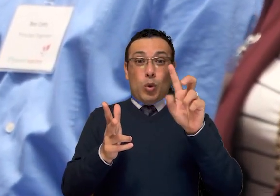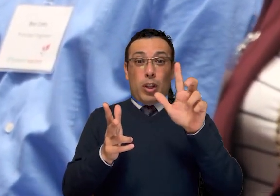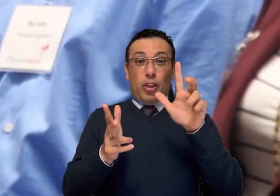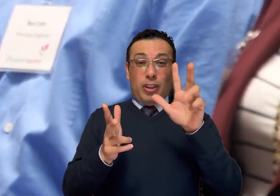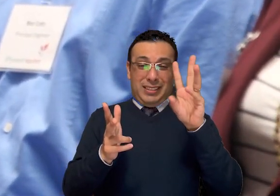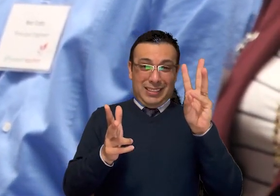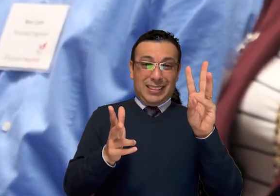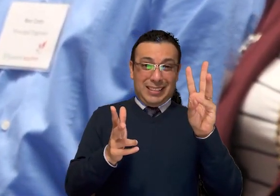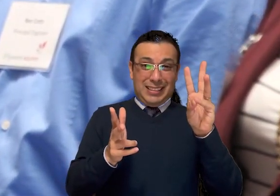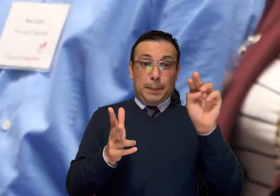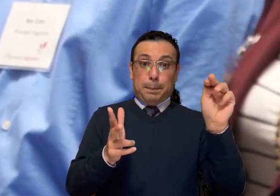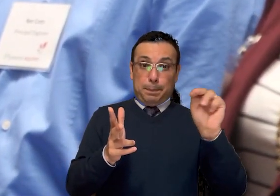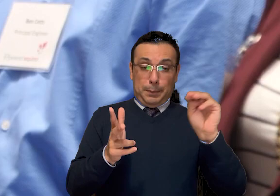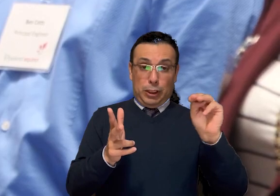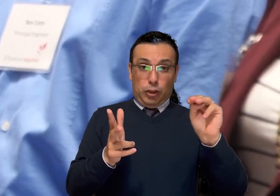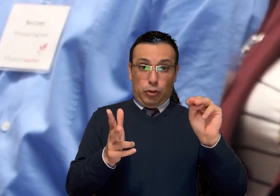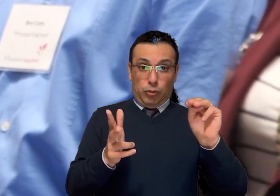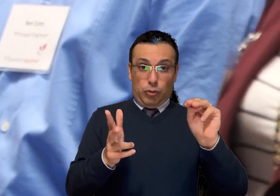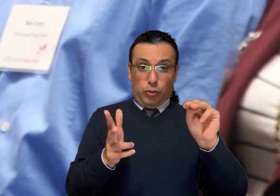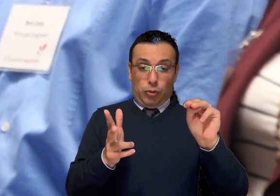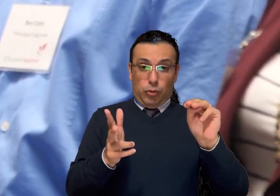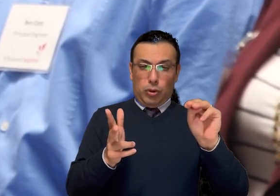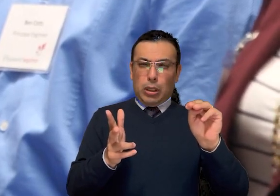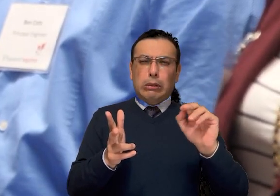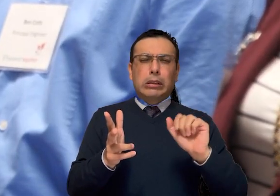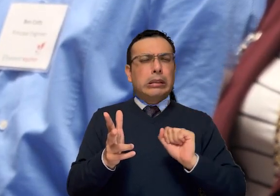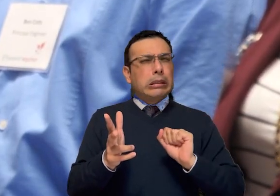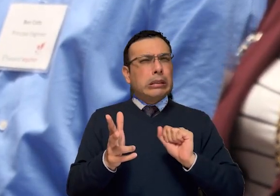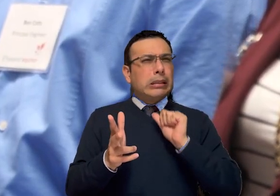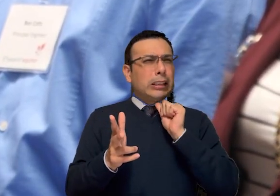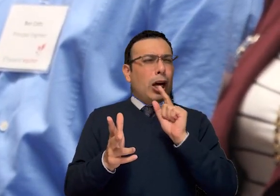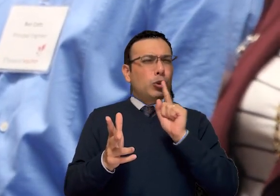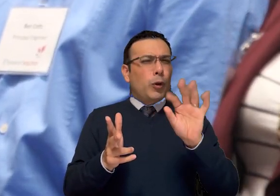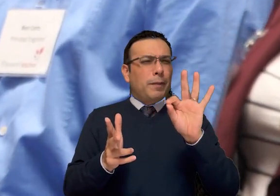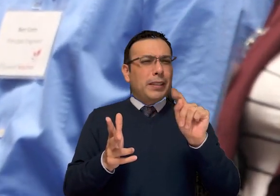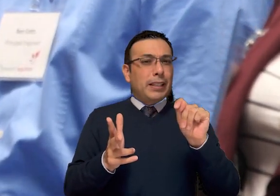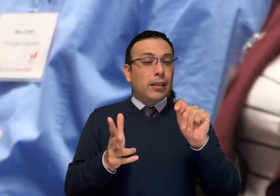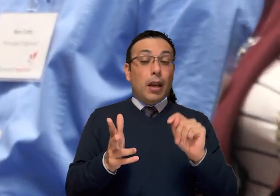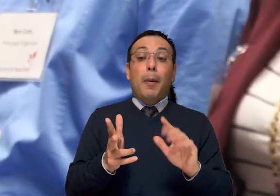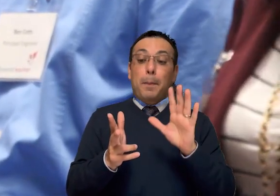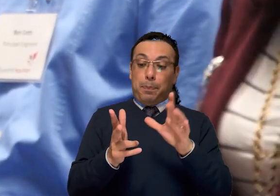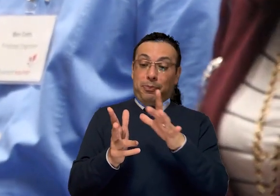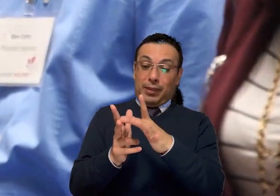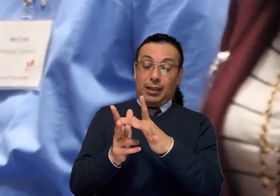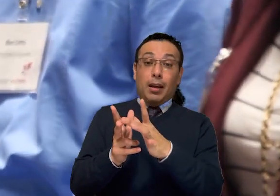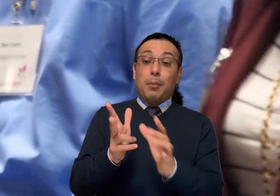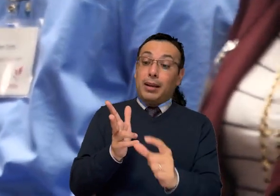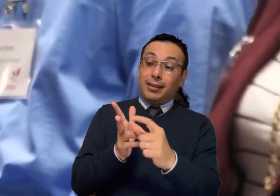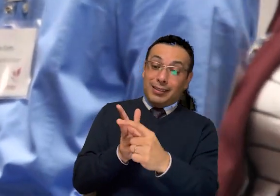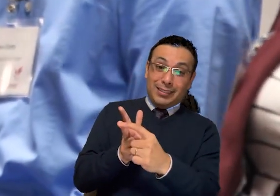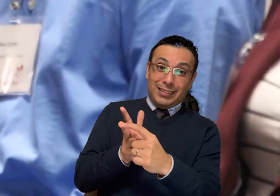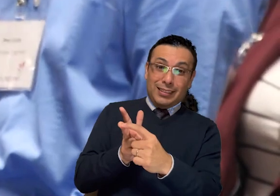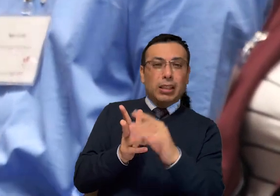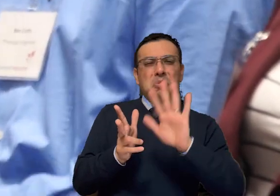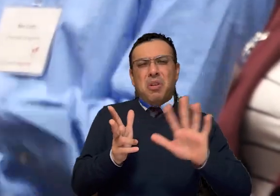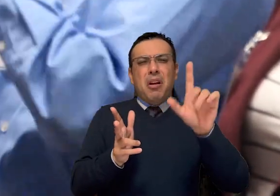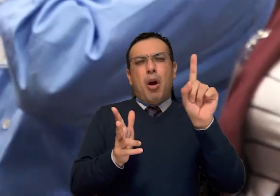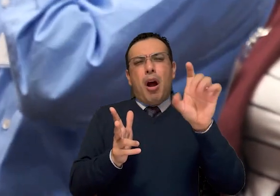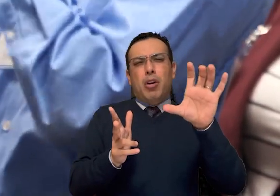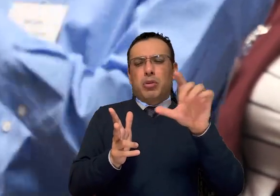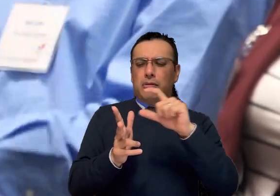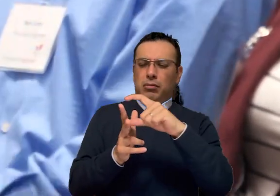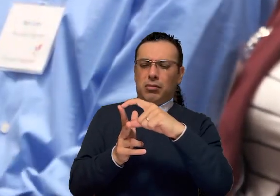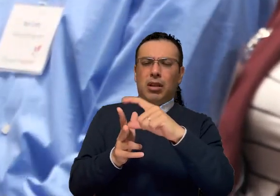blades themselves are then just over 100 meters each. Does someone want to give me a conversion? 300 feet. 300 100 feet. meters, 300 feet. Thank you. Approximately. 300 feet.